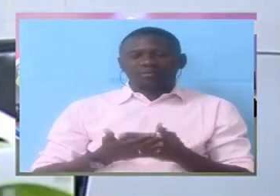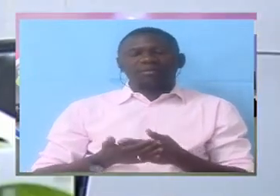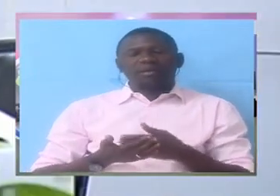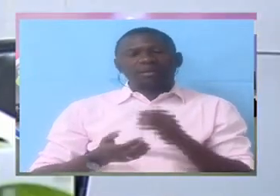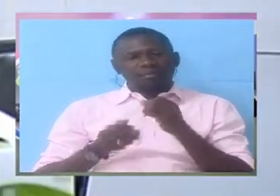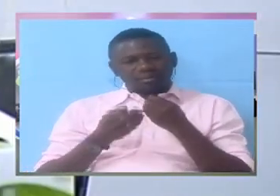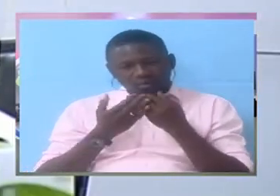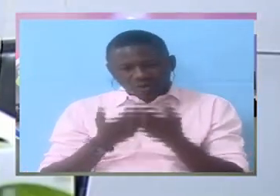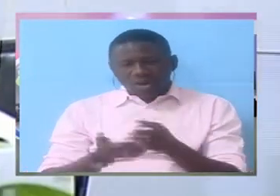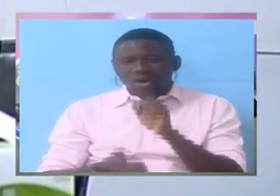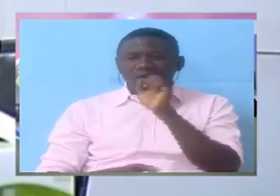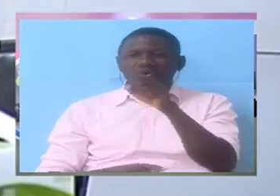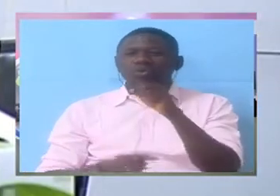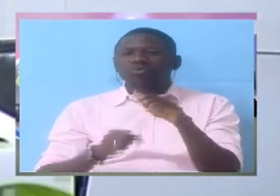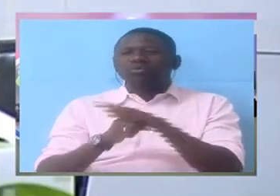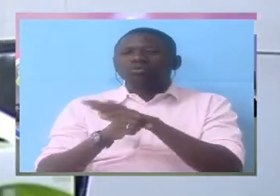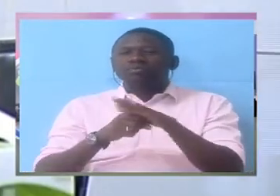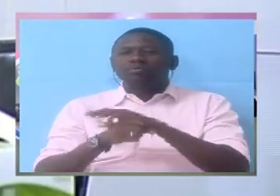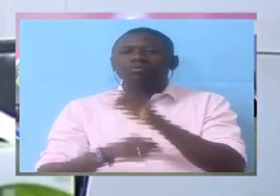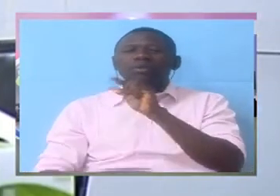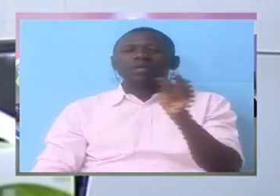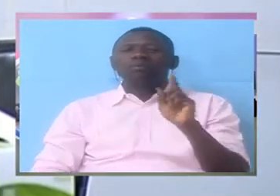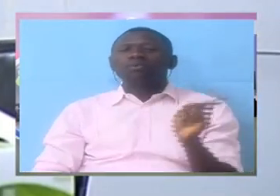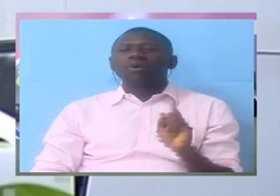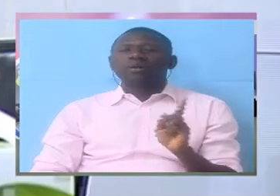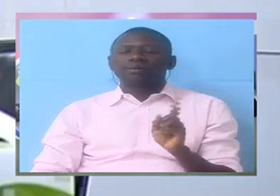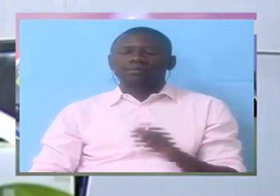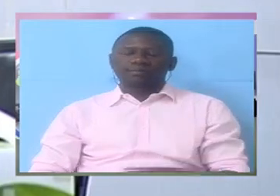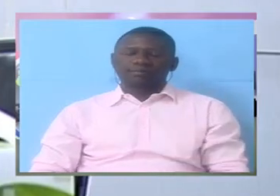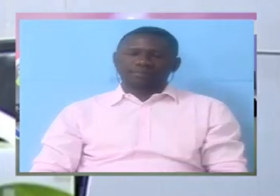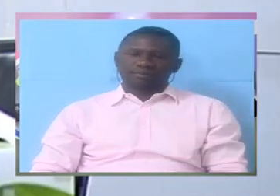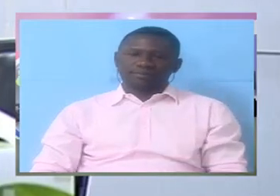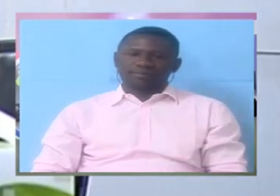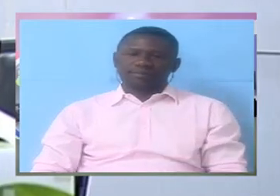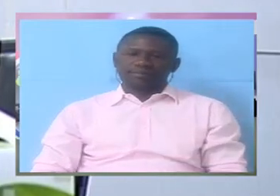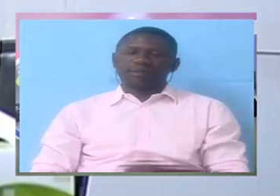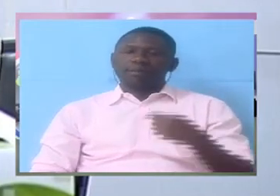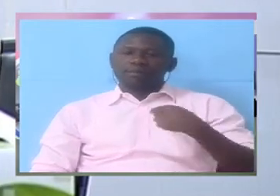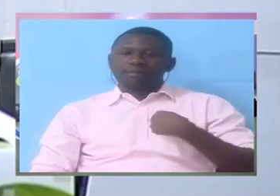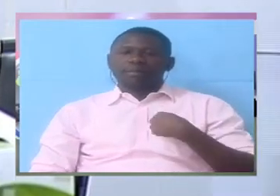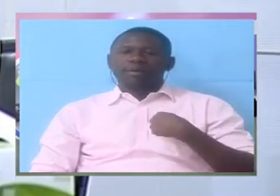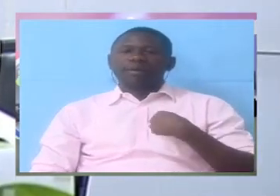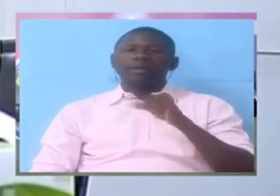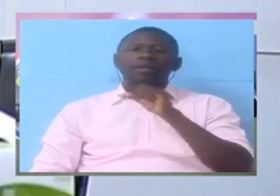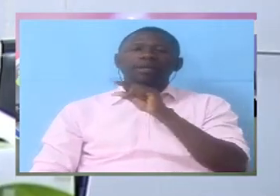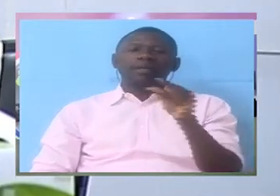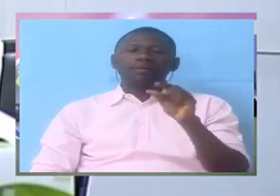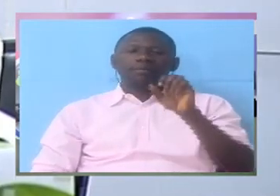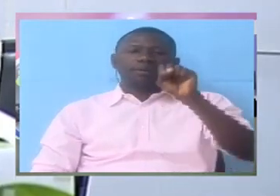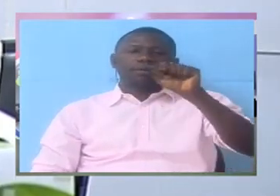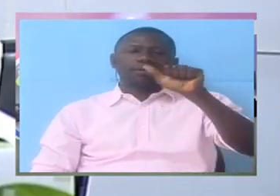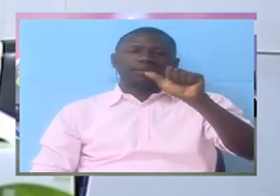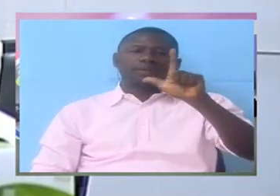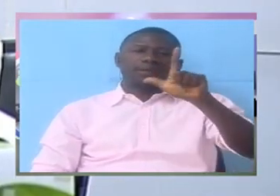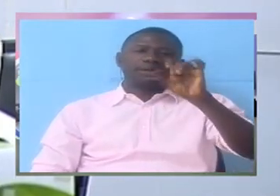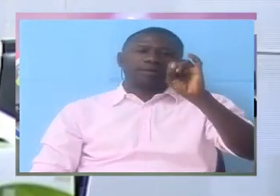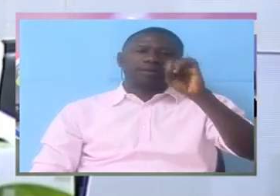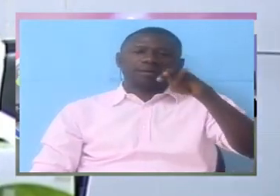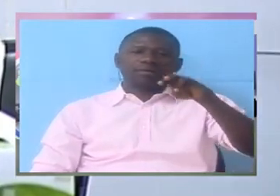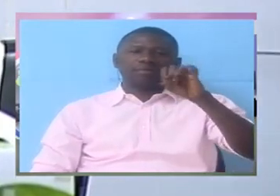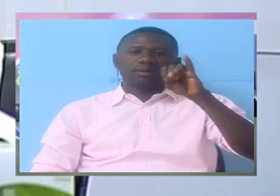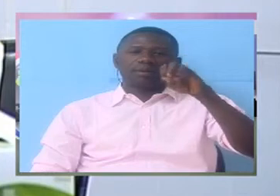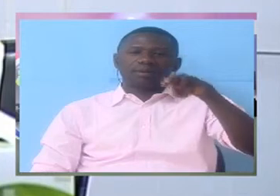fomole bang. My name is Salmina Drammeh. Nto mu Salmina Drammeh leti. I was born